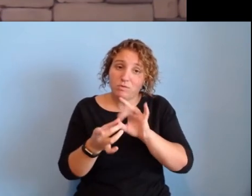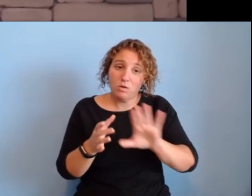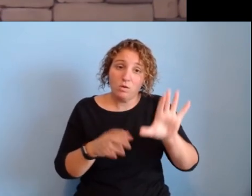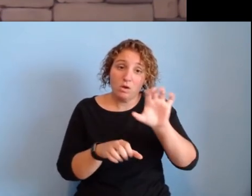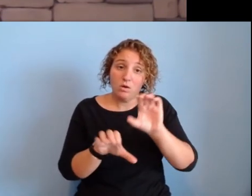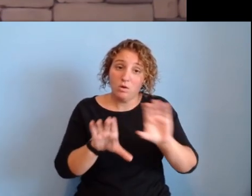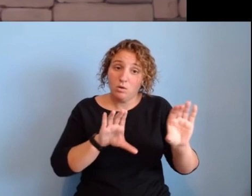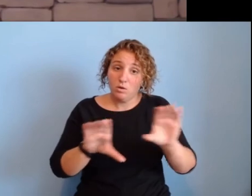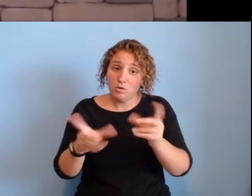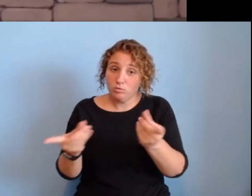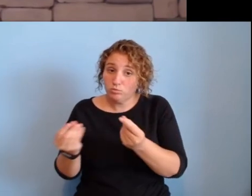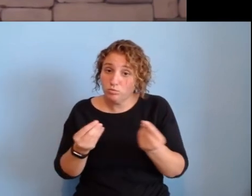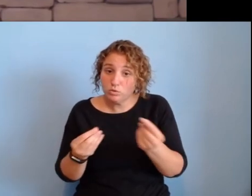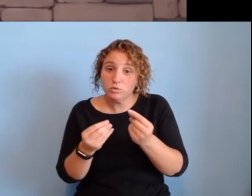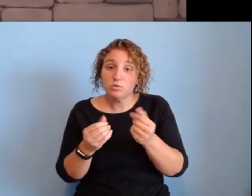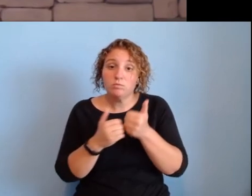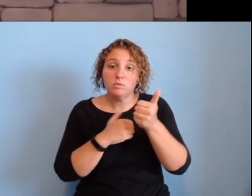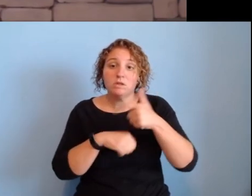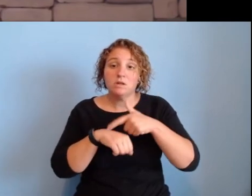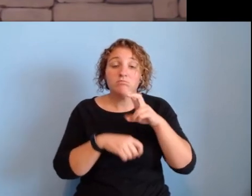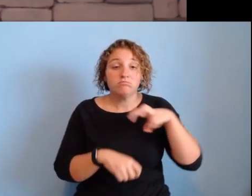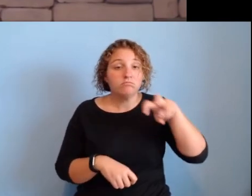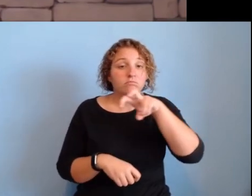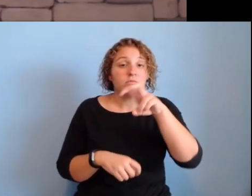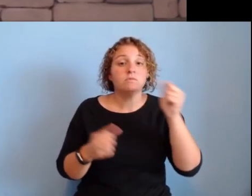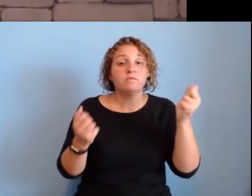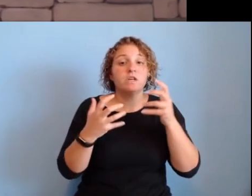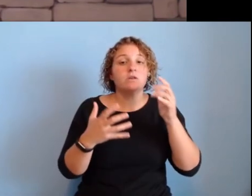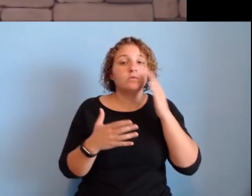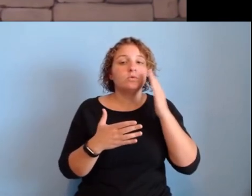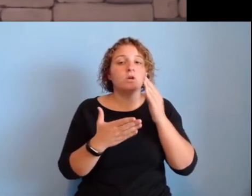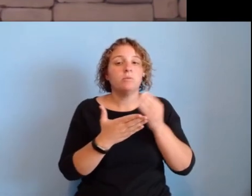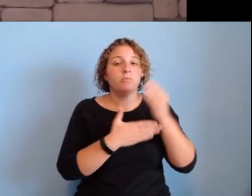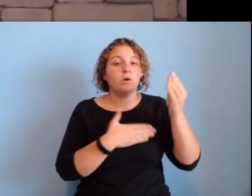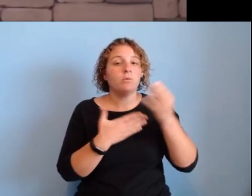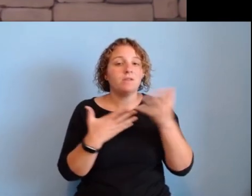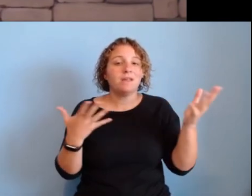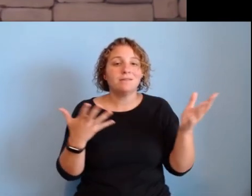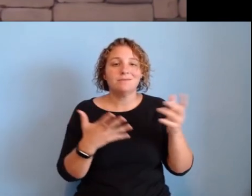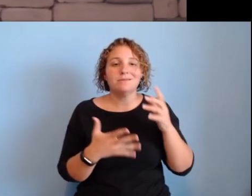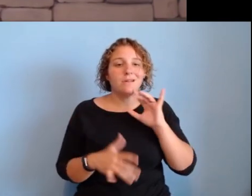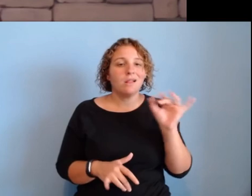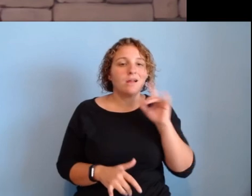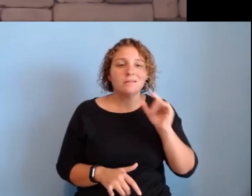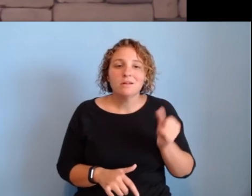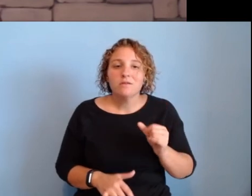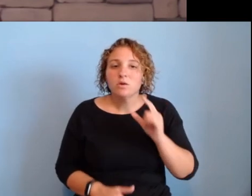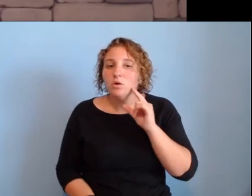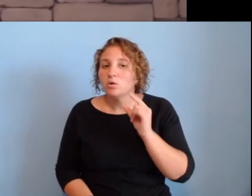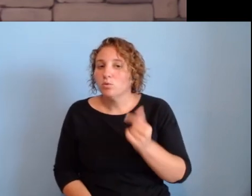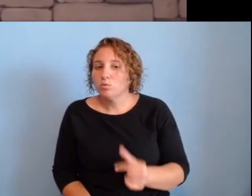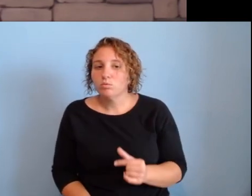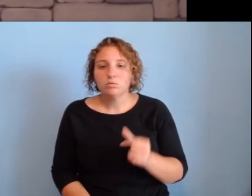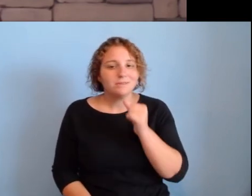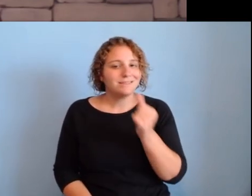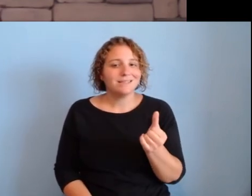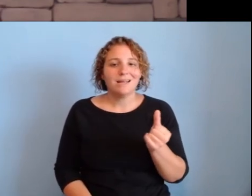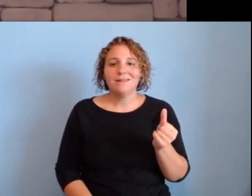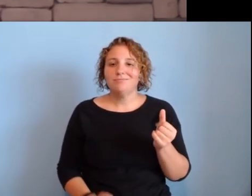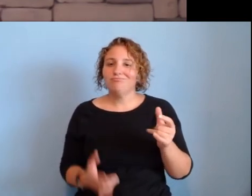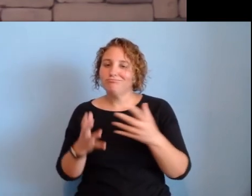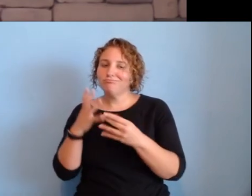sojourning here in fear, for as much as you know that you were not redeemed with corruptible things as silver and gold from your vain conversation, empty